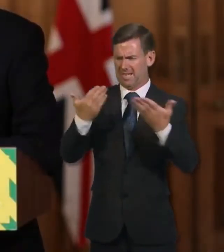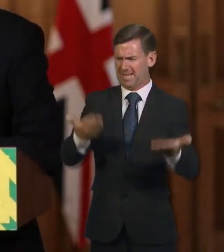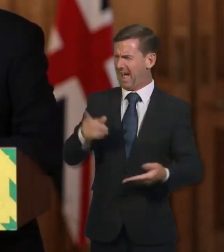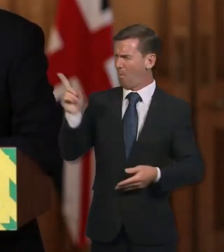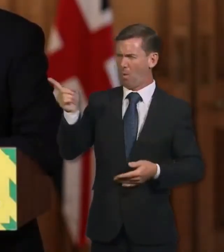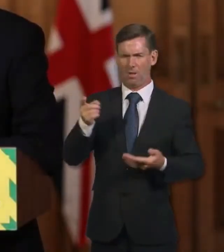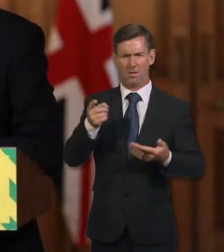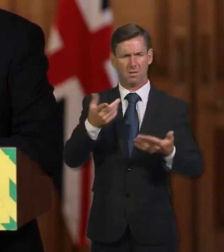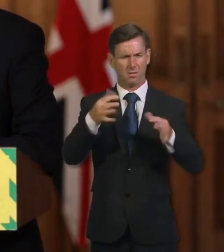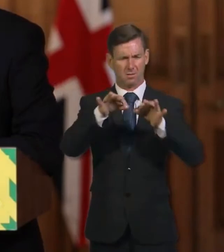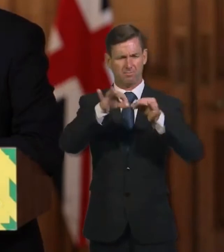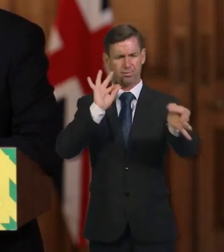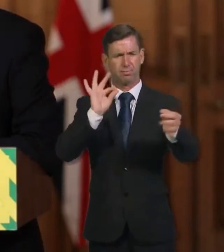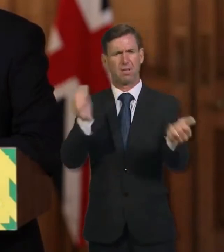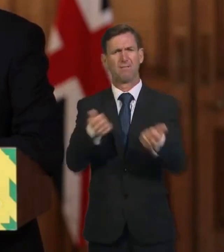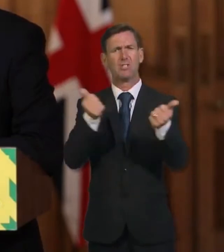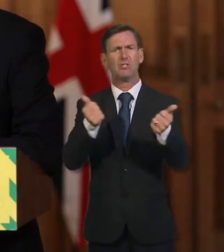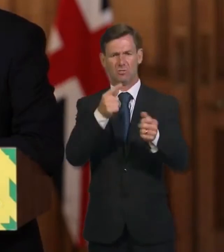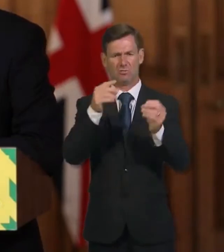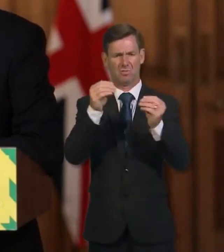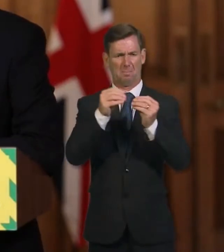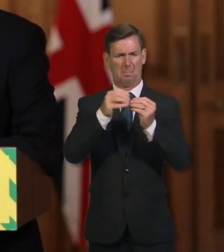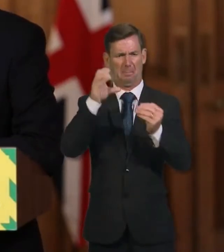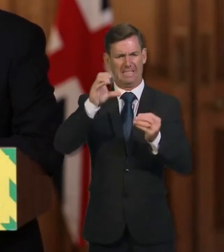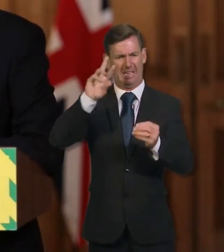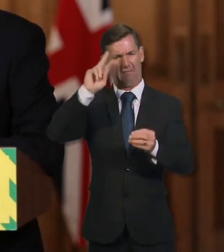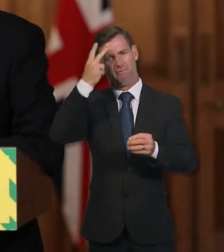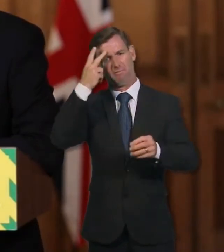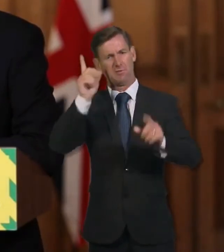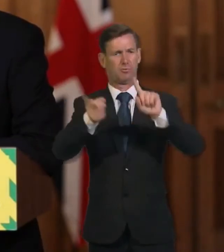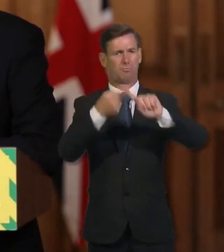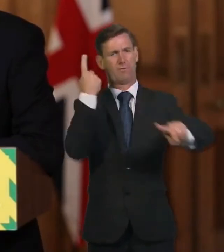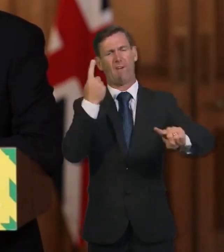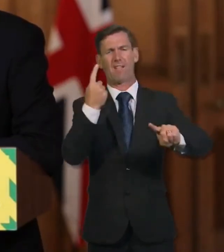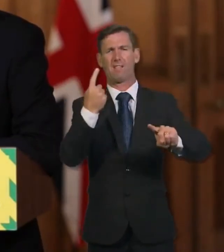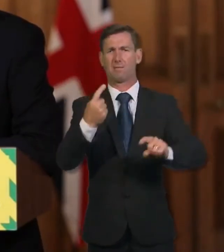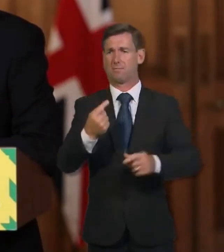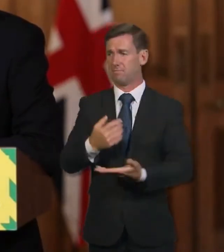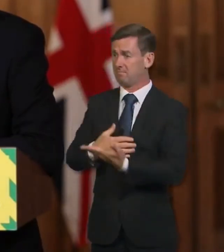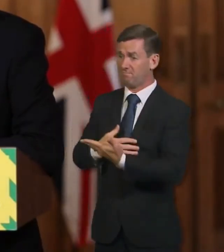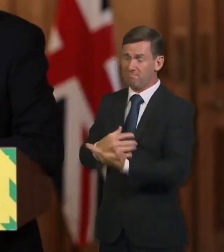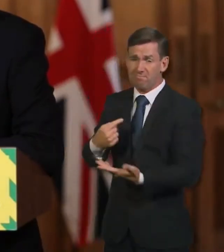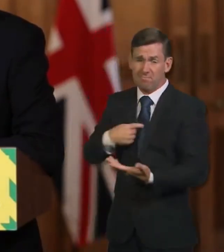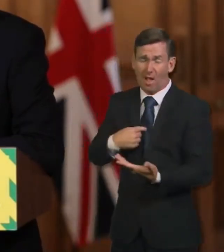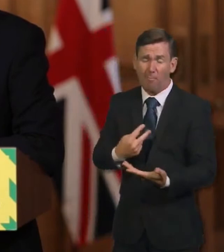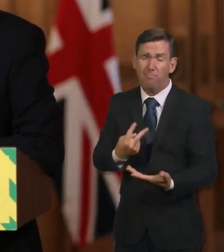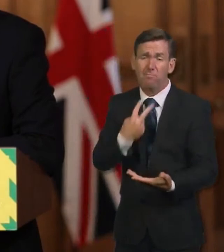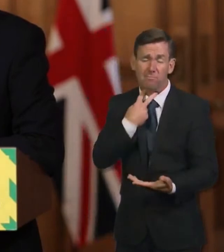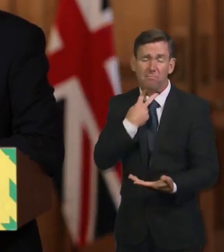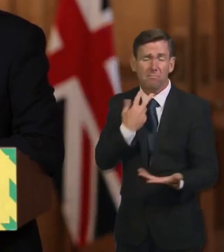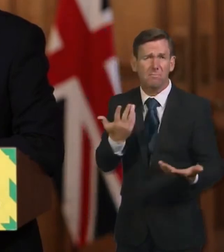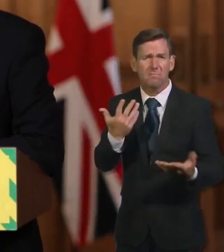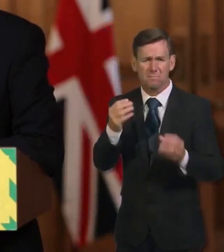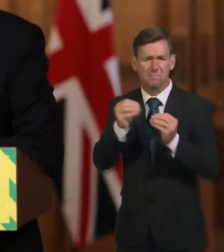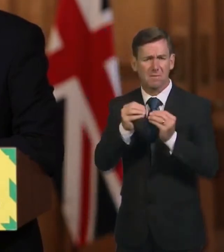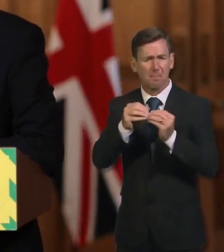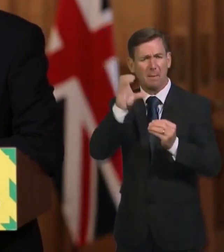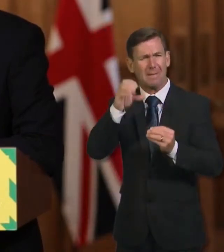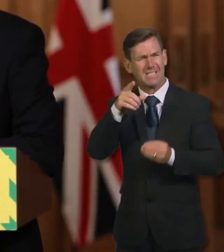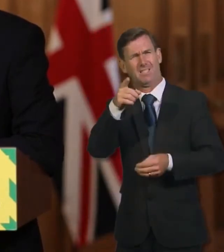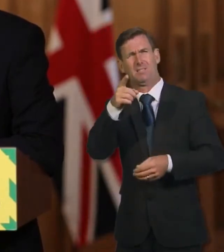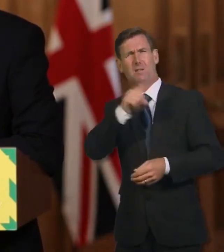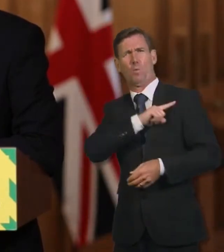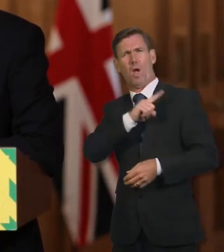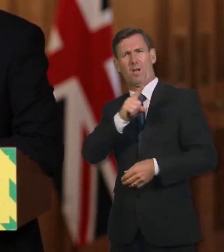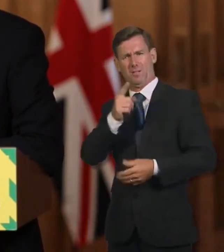haven't funded this. I'm sure people up and down the country will feel let down that they haven't funded it. Our